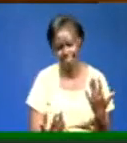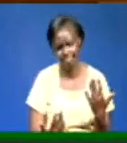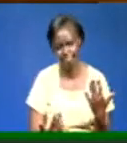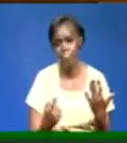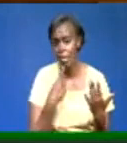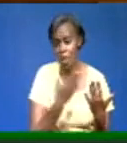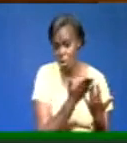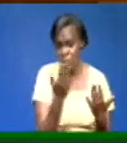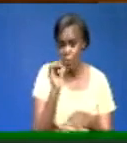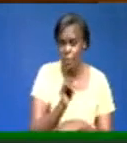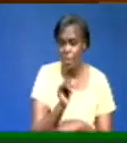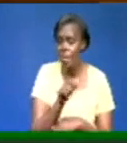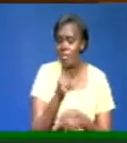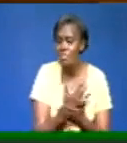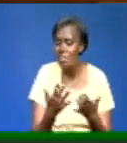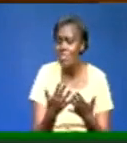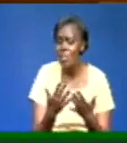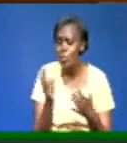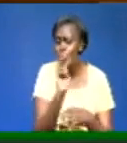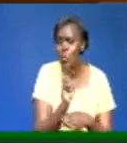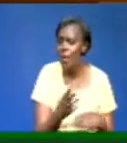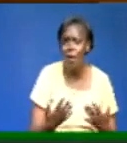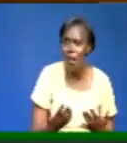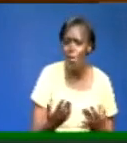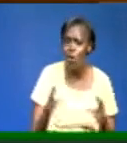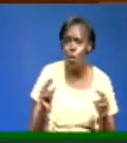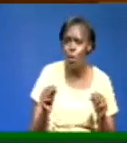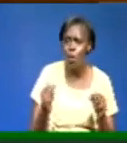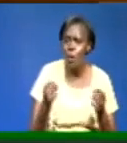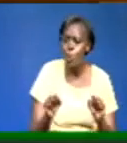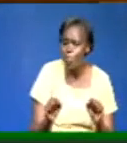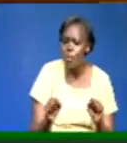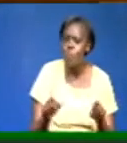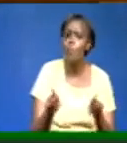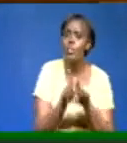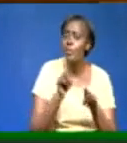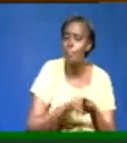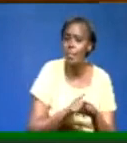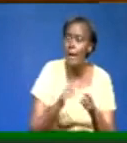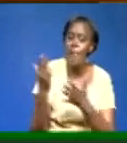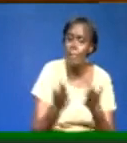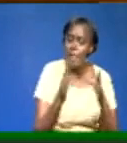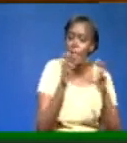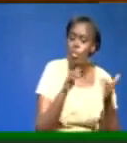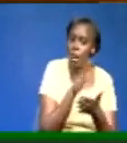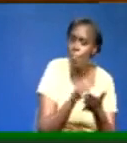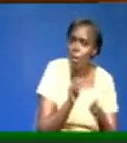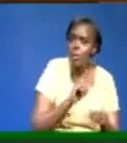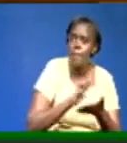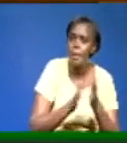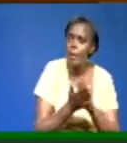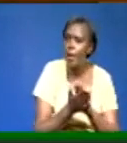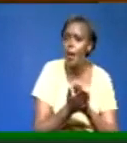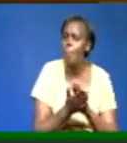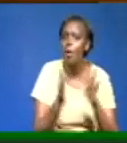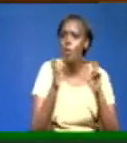this. Those are not the things we were looking at. And you cannot also bring the issues when it becomes on